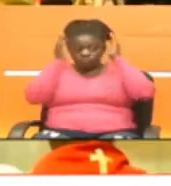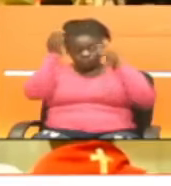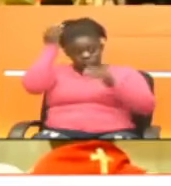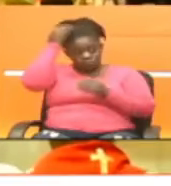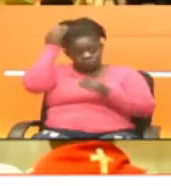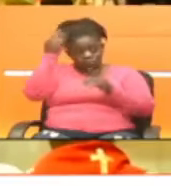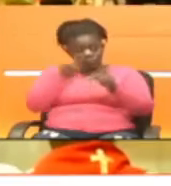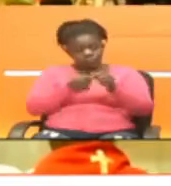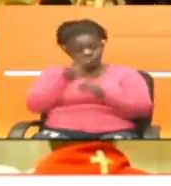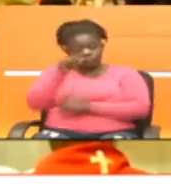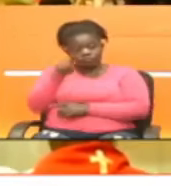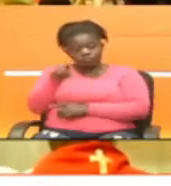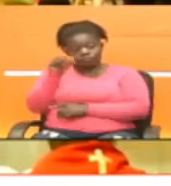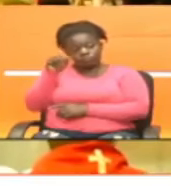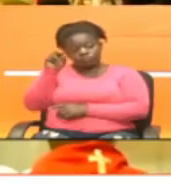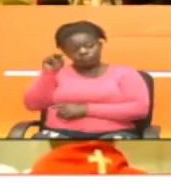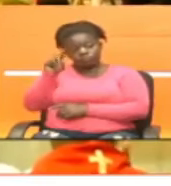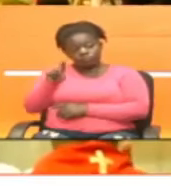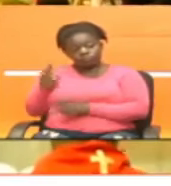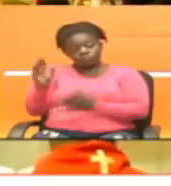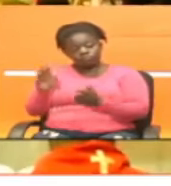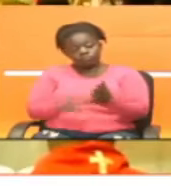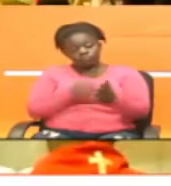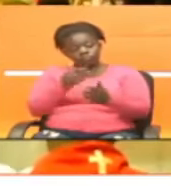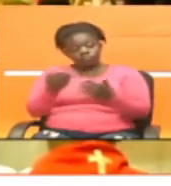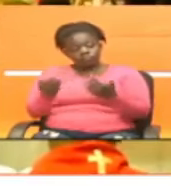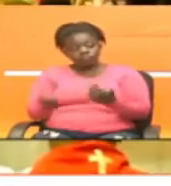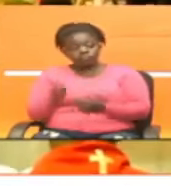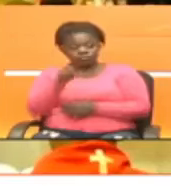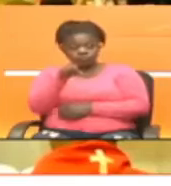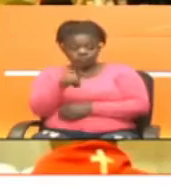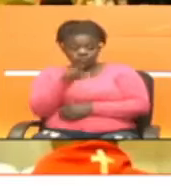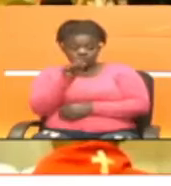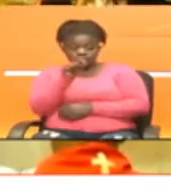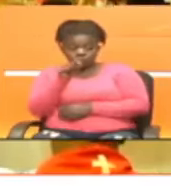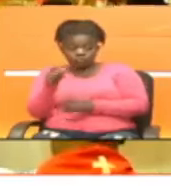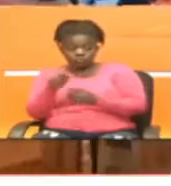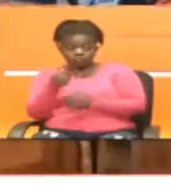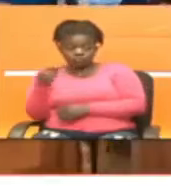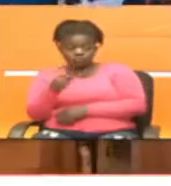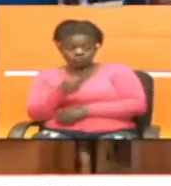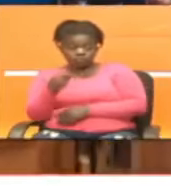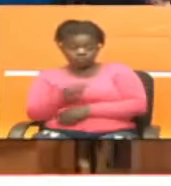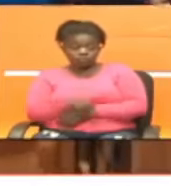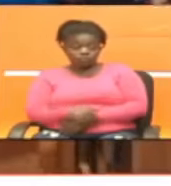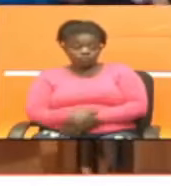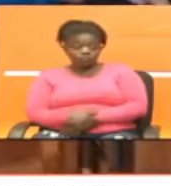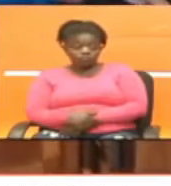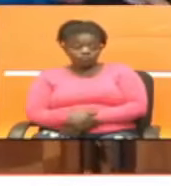ekkulu lya Kampala Poliisi mwongere ng'eyimbiddwa Kalidinaali Peter Turkson okuva e Ghana.